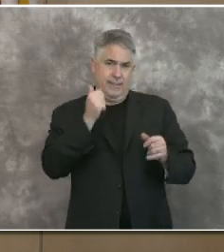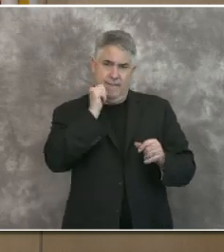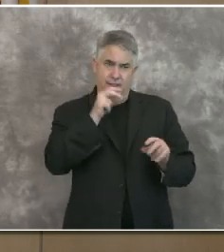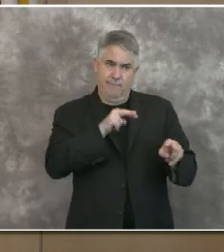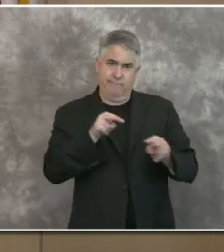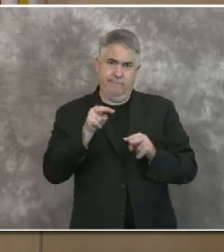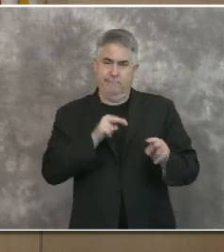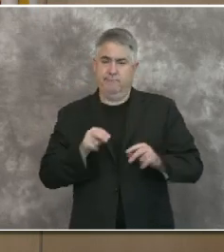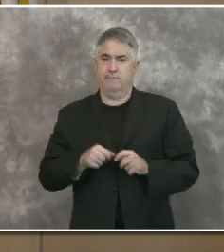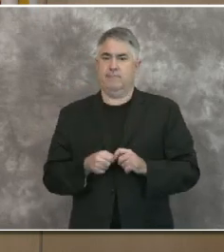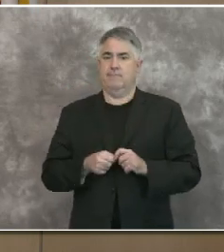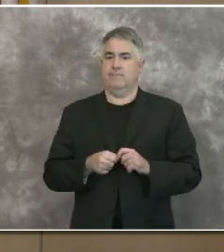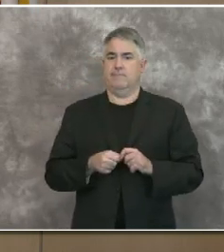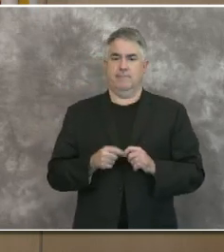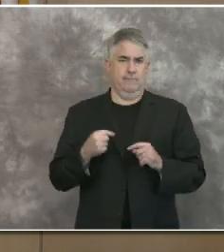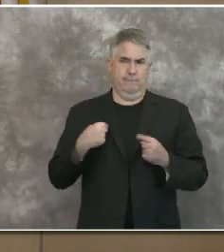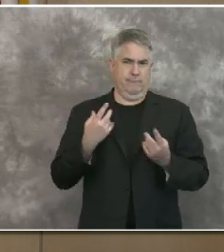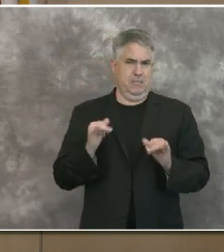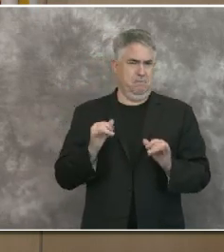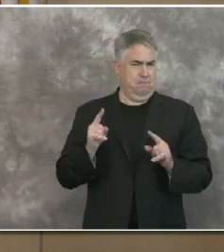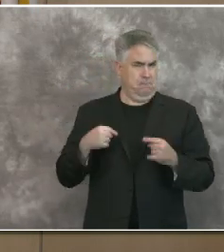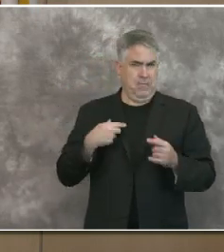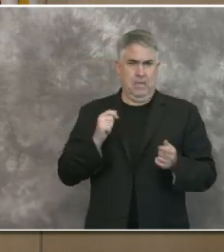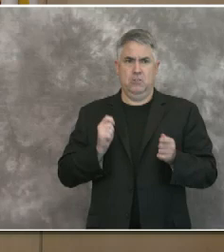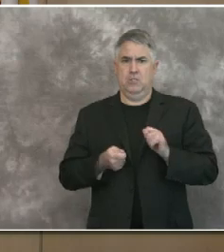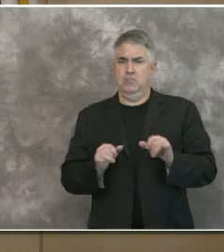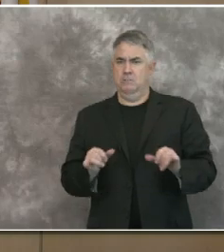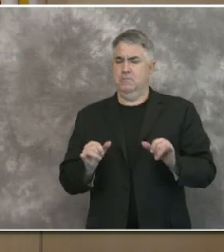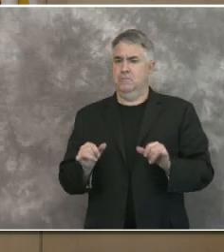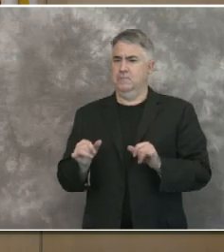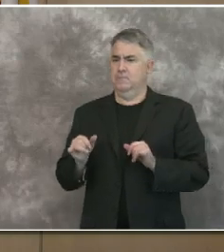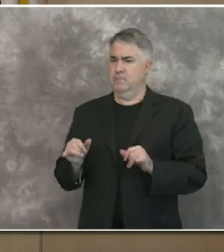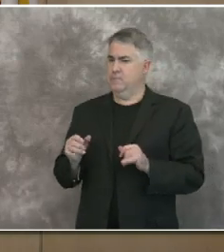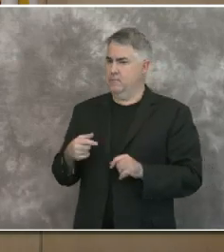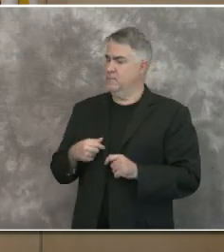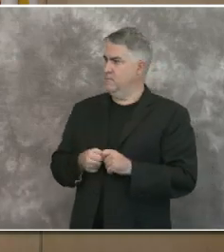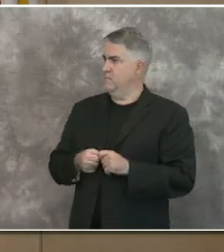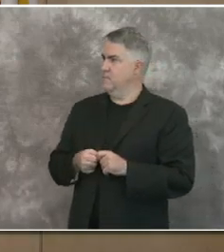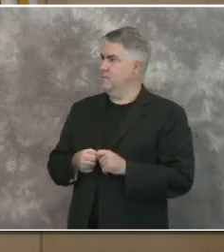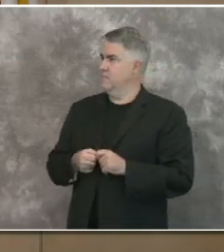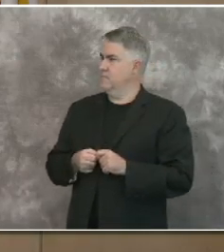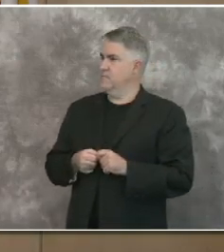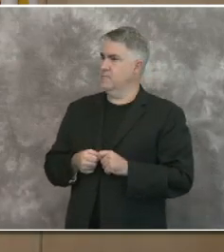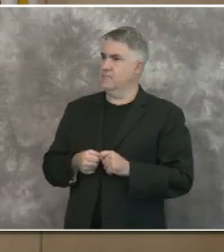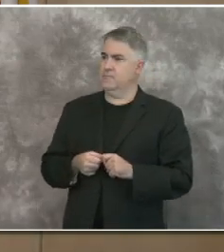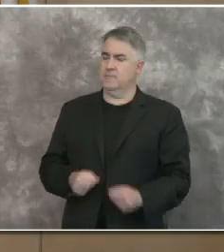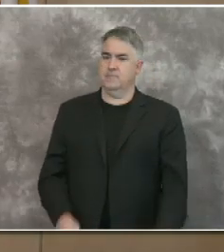So it is serious, and we will take it as such. Thank you, Dr. Wooten.